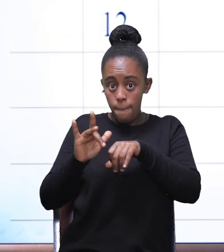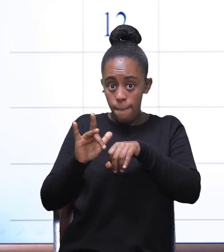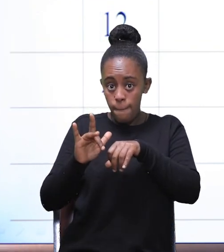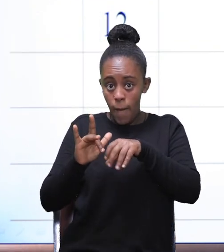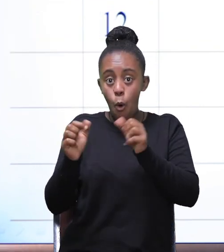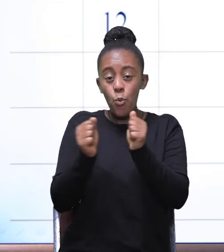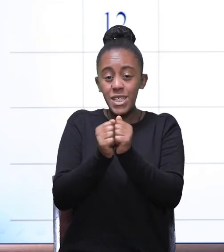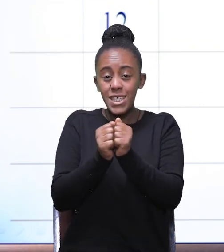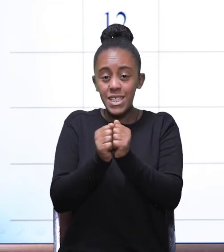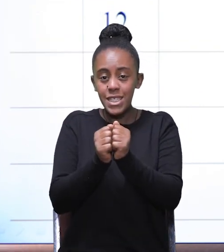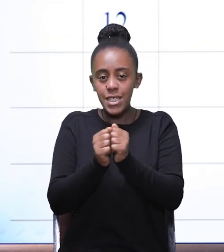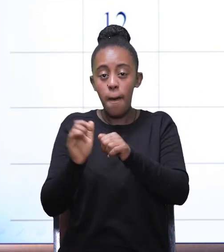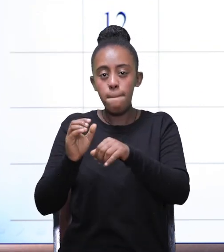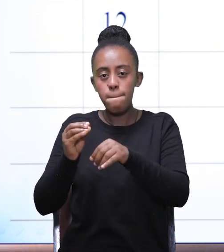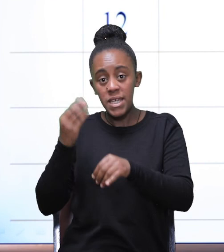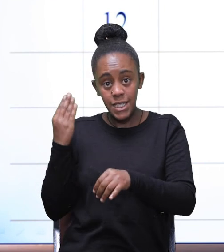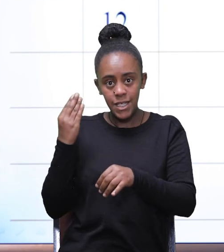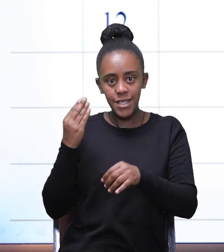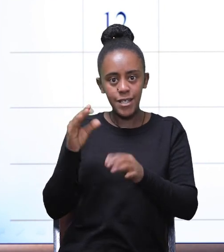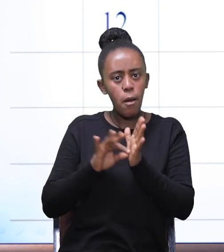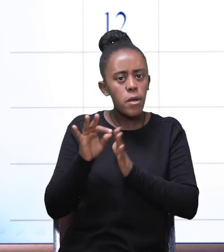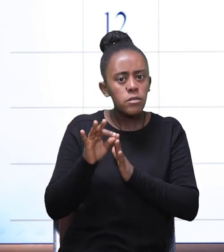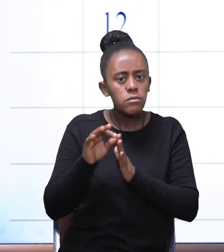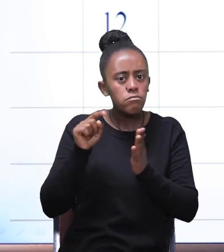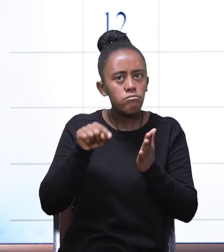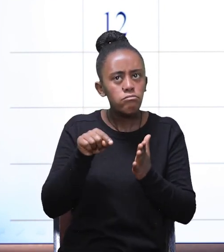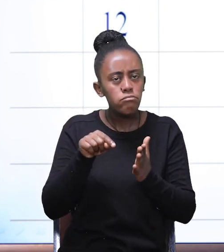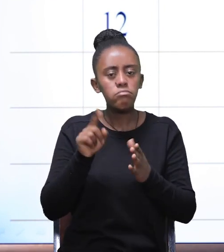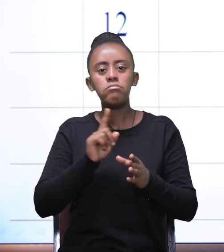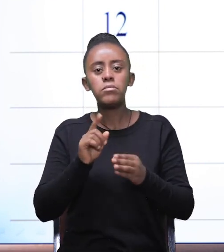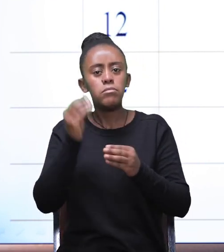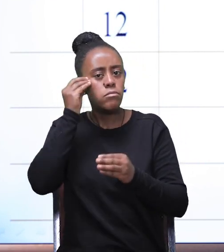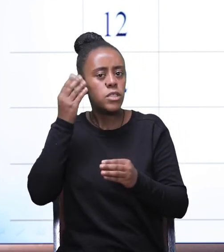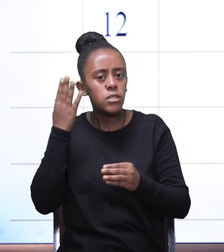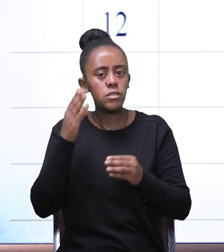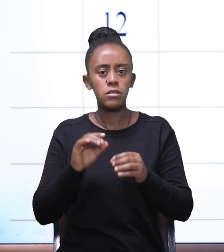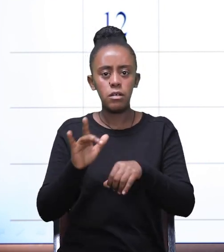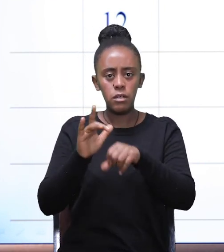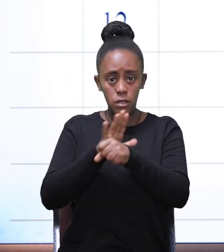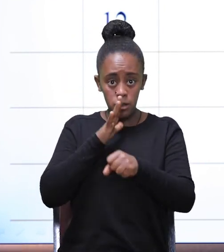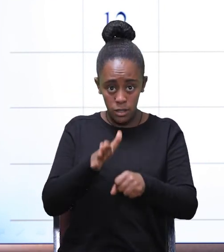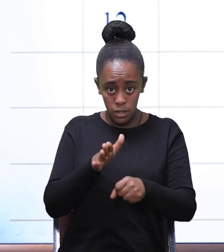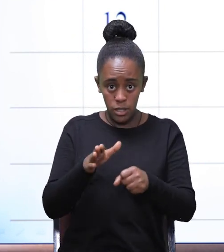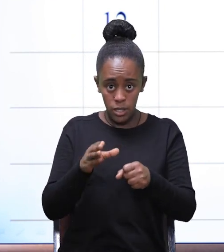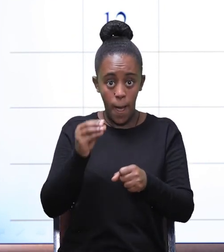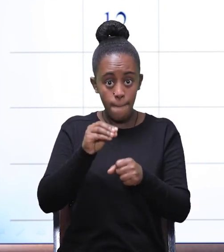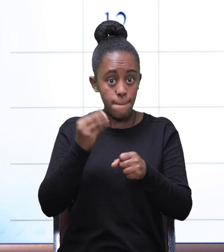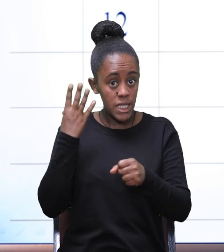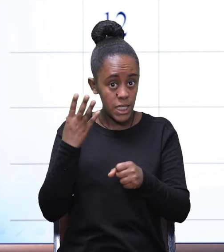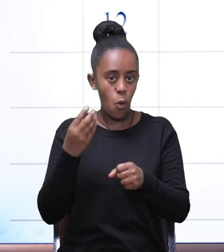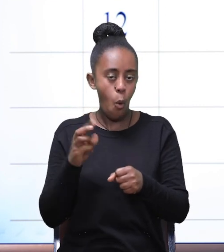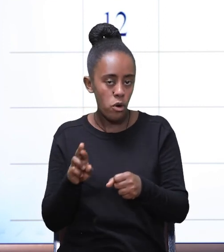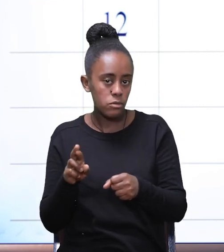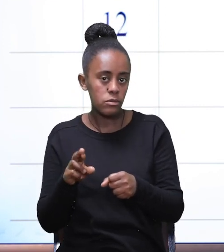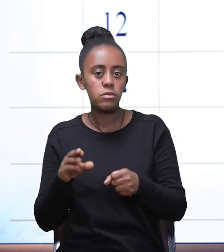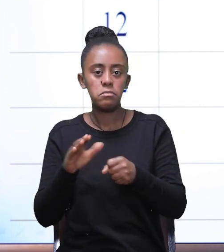missing numbers. Student, at this time, you have to fill the missing numbers. You have to fill the missing numbers. This